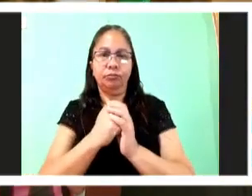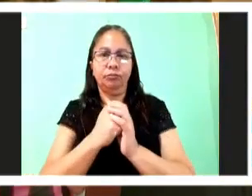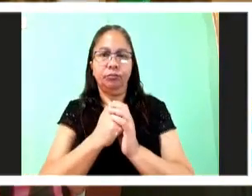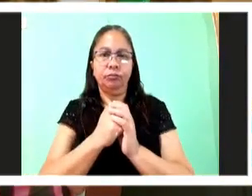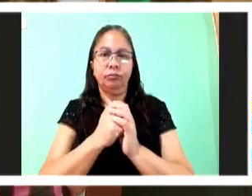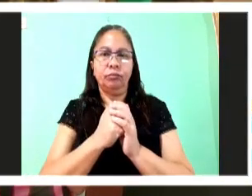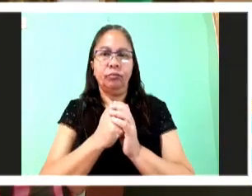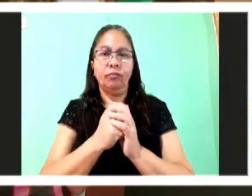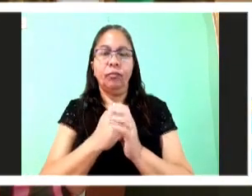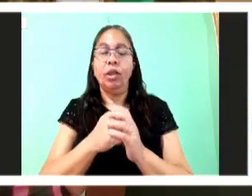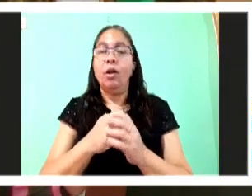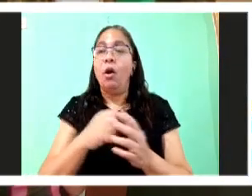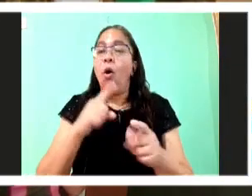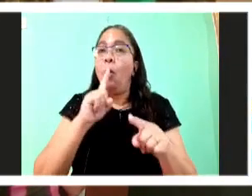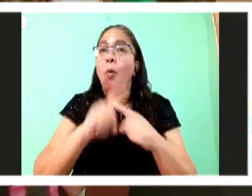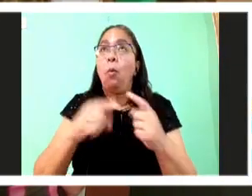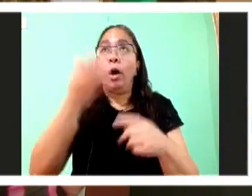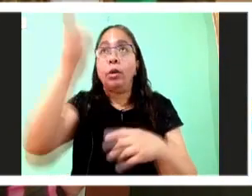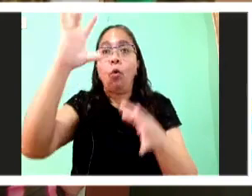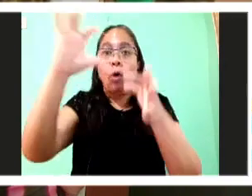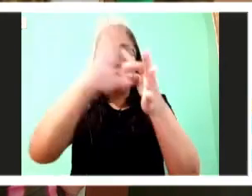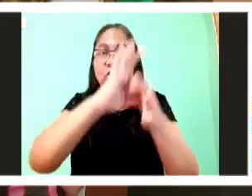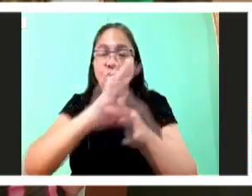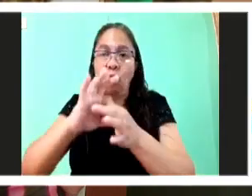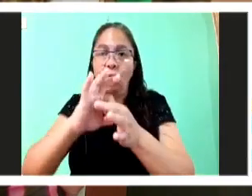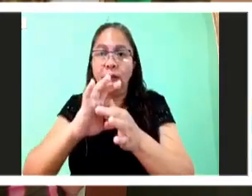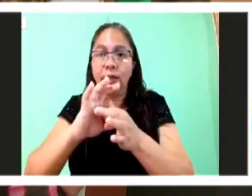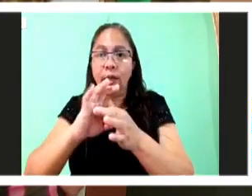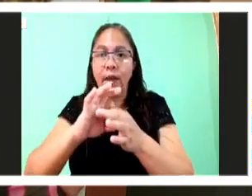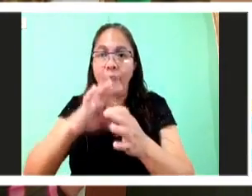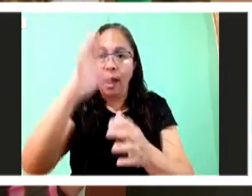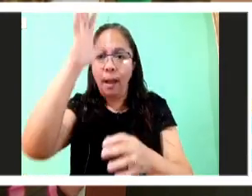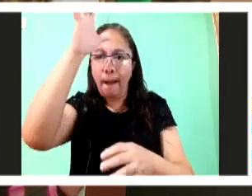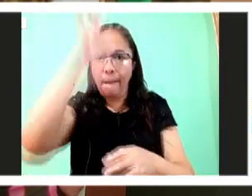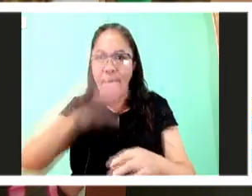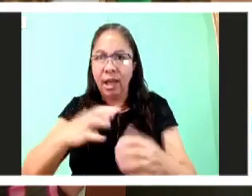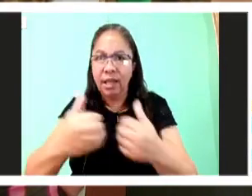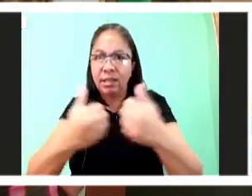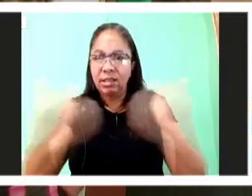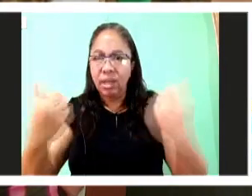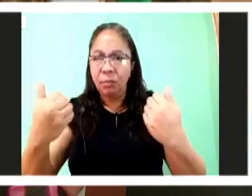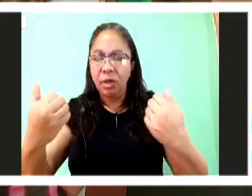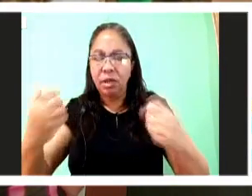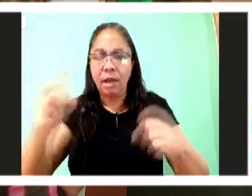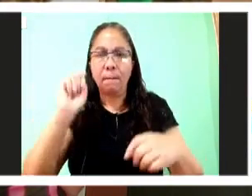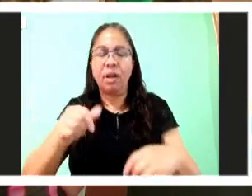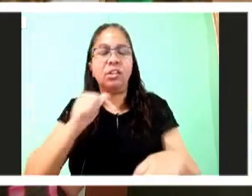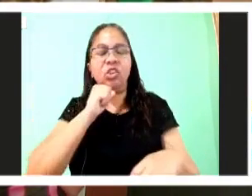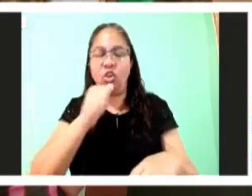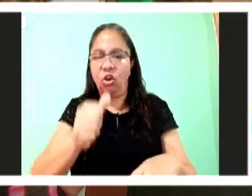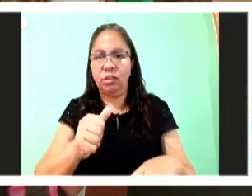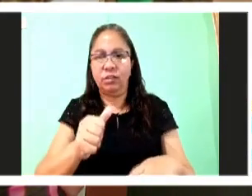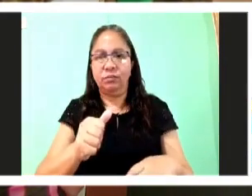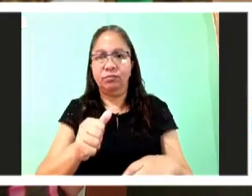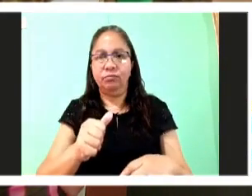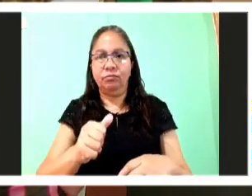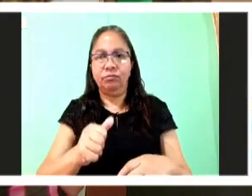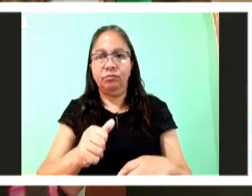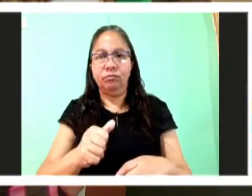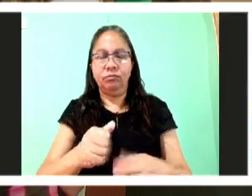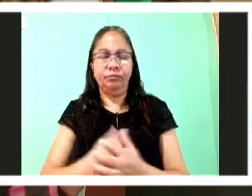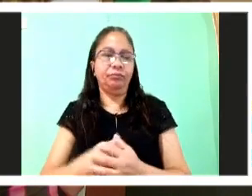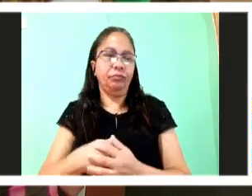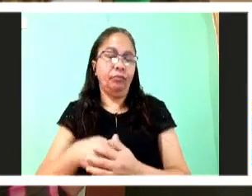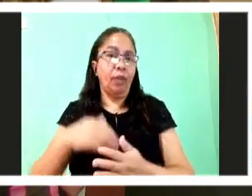then, what God has united, man must not divide." Back in the house, the